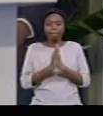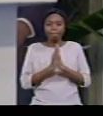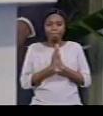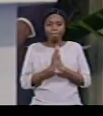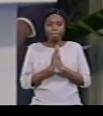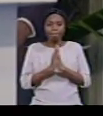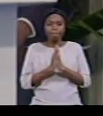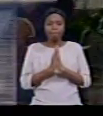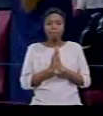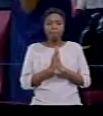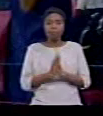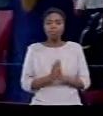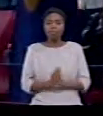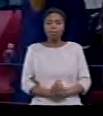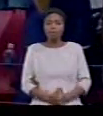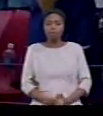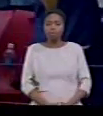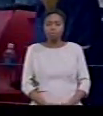of the Lord.